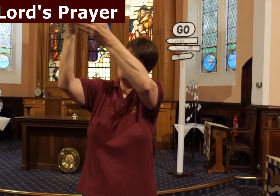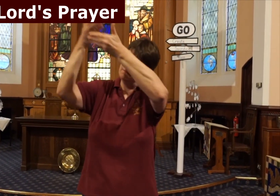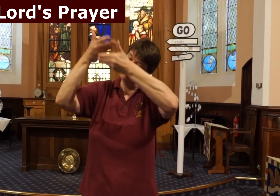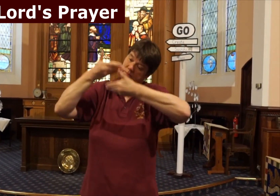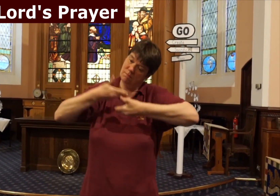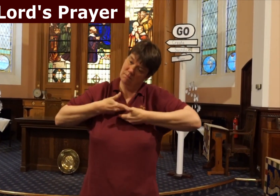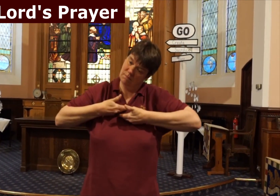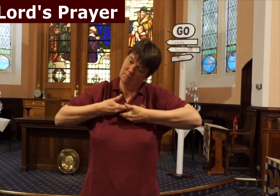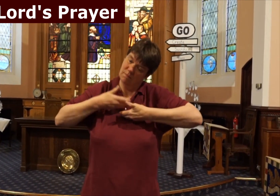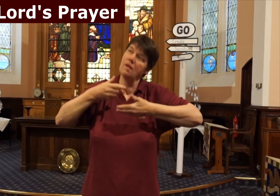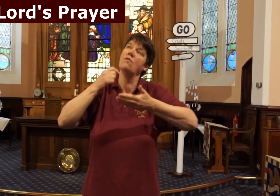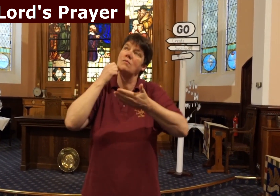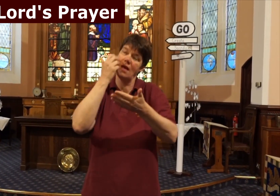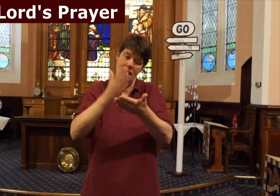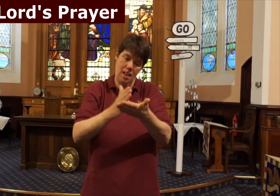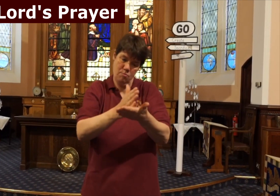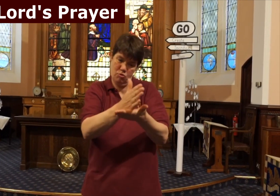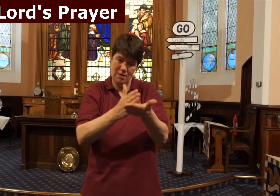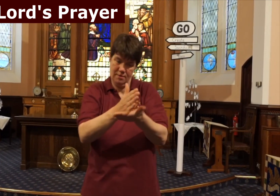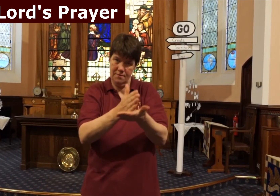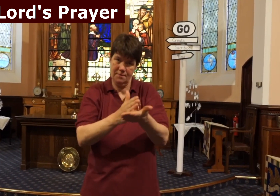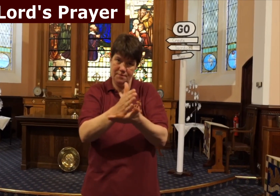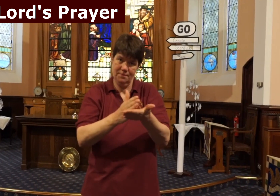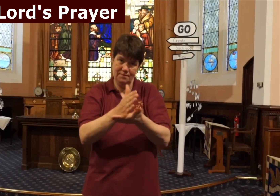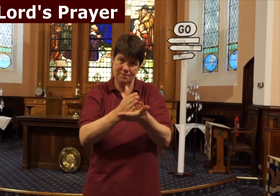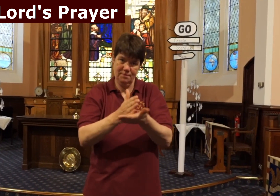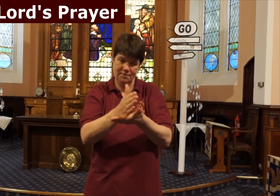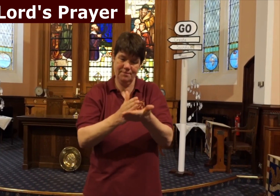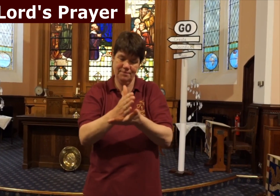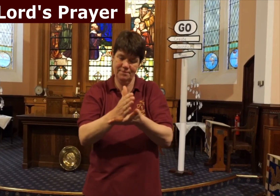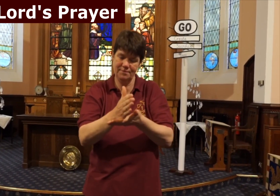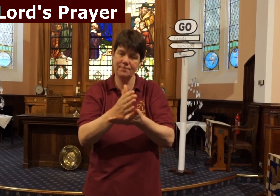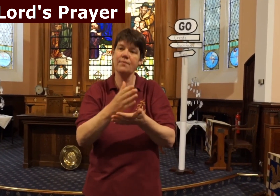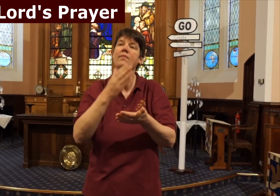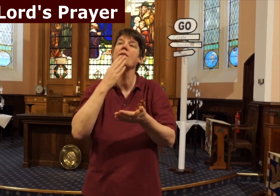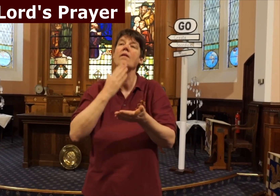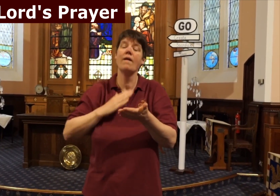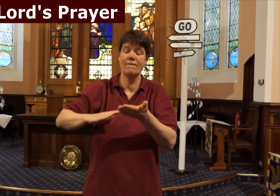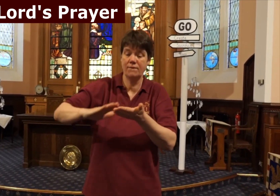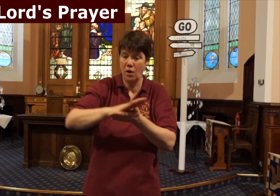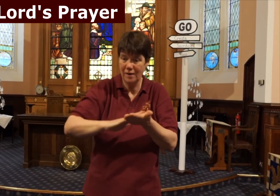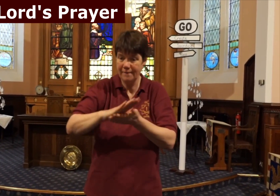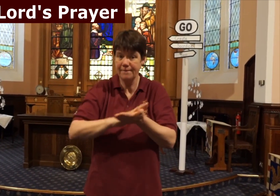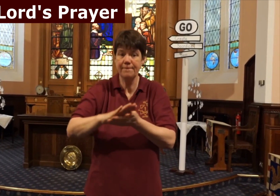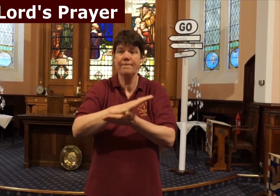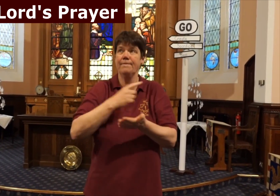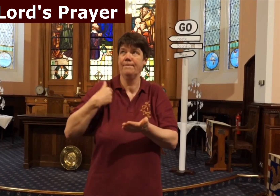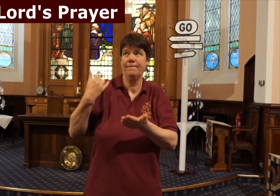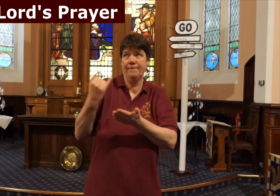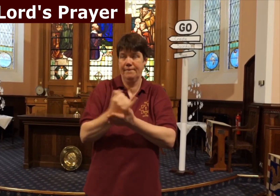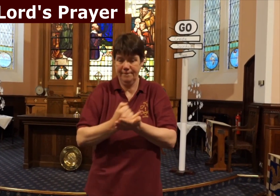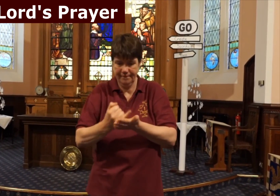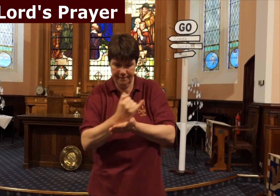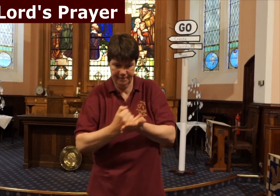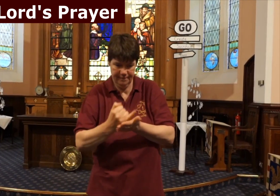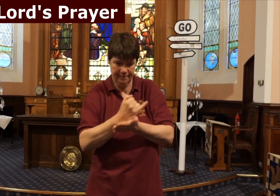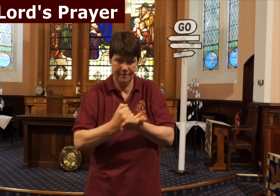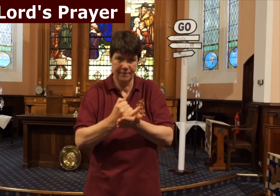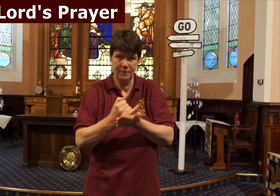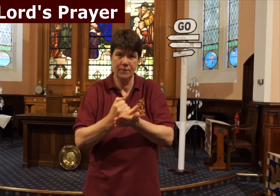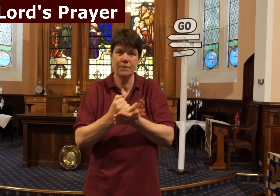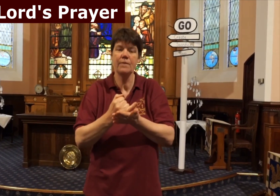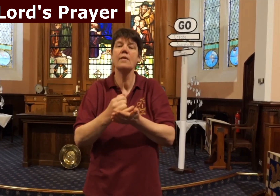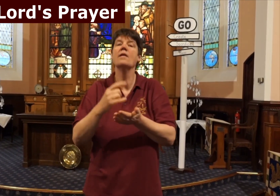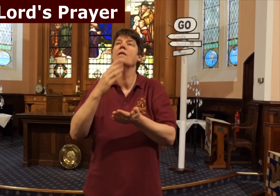Give us today our daily bread. Forgive us the wrong we